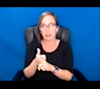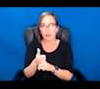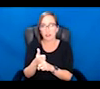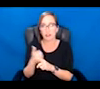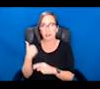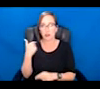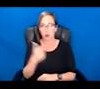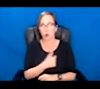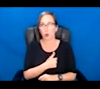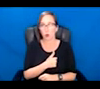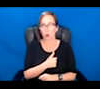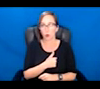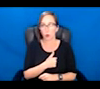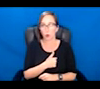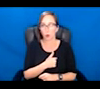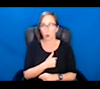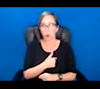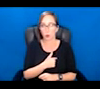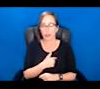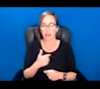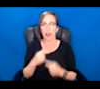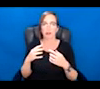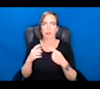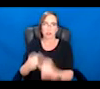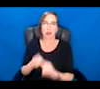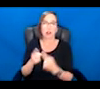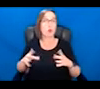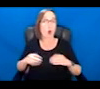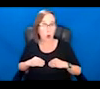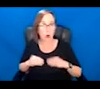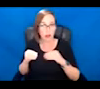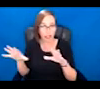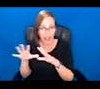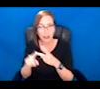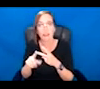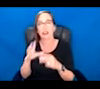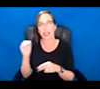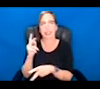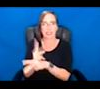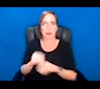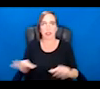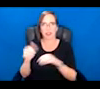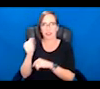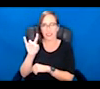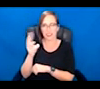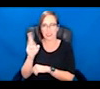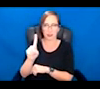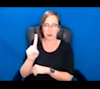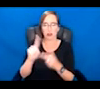hard time in beginning to own in the first place, and even to be able to hold on to. In 1861